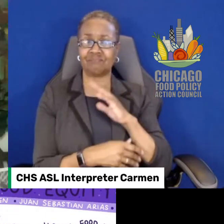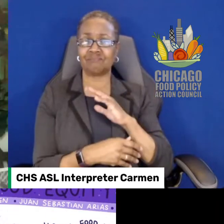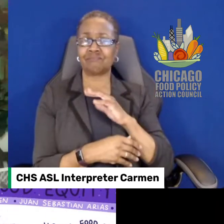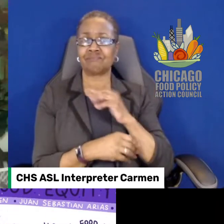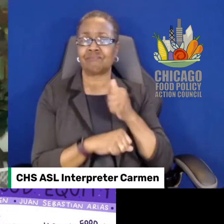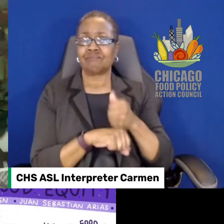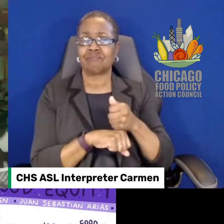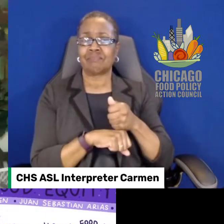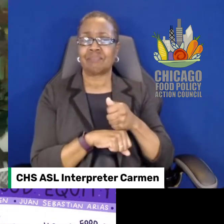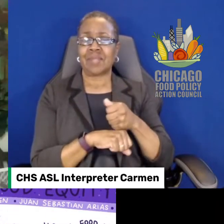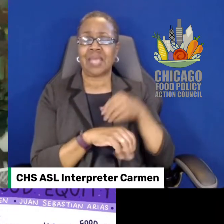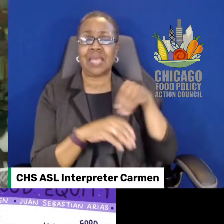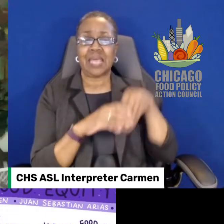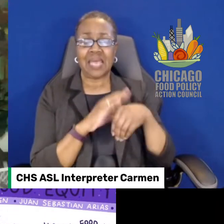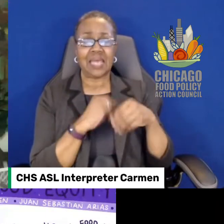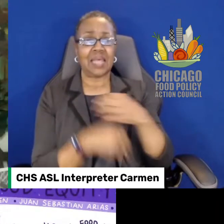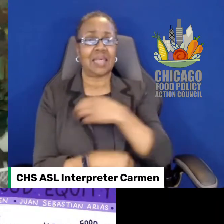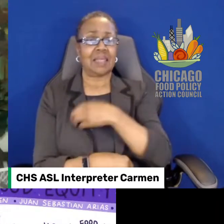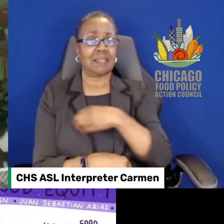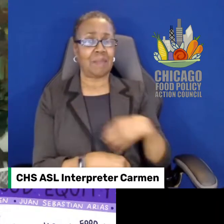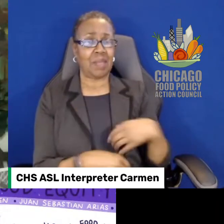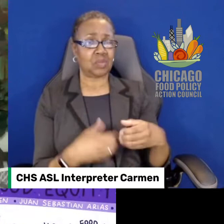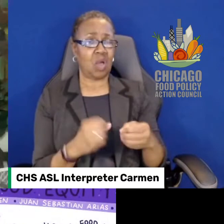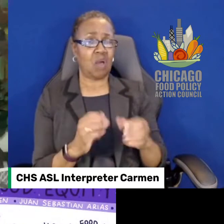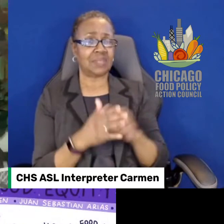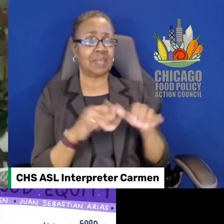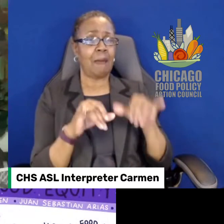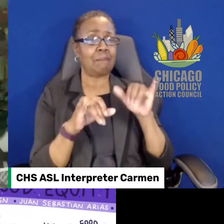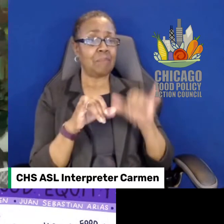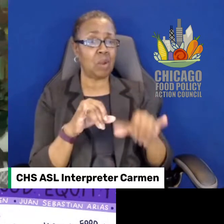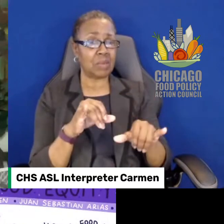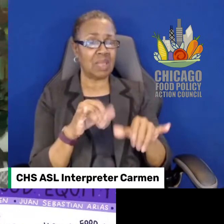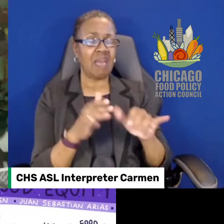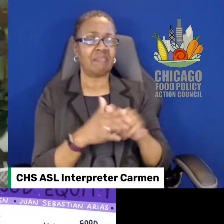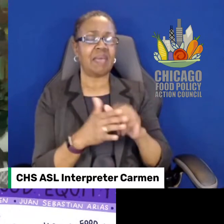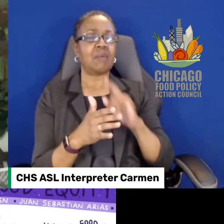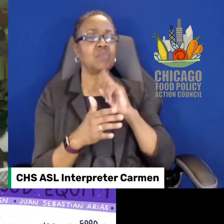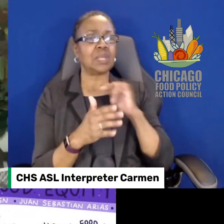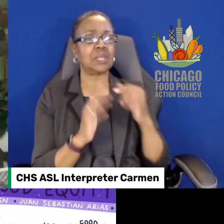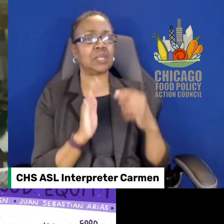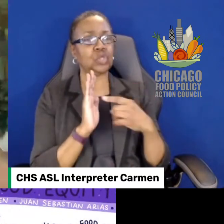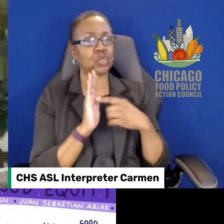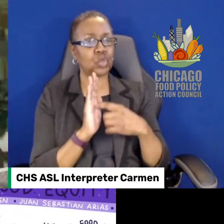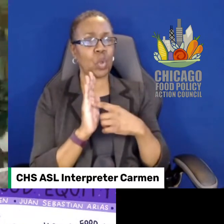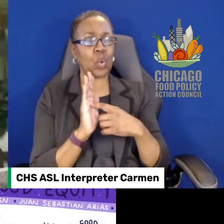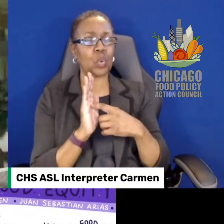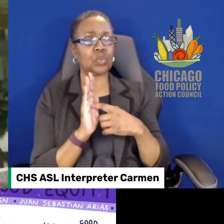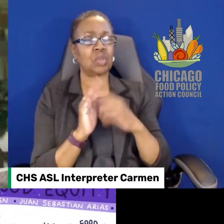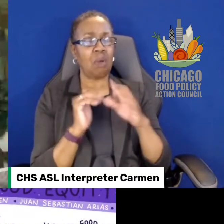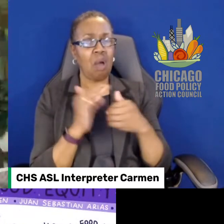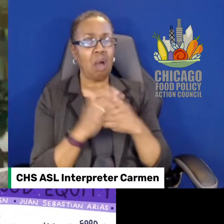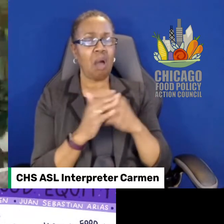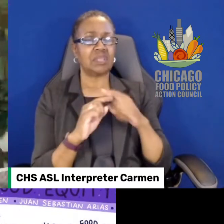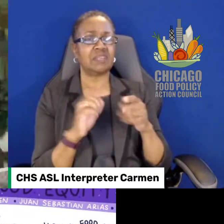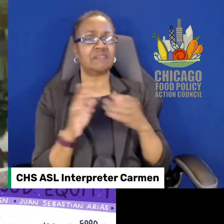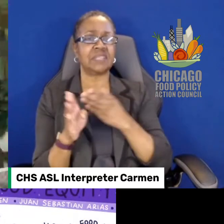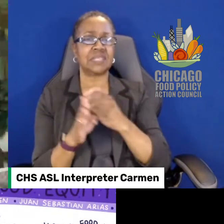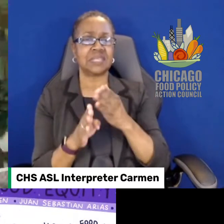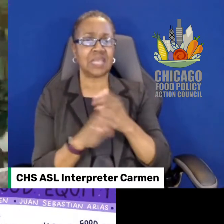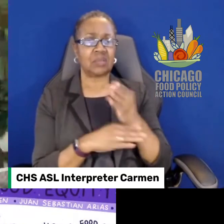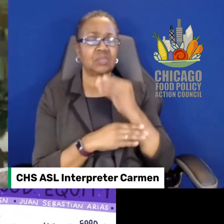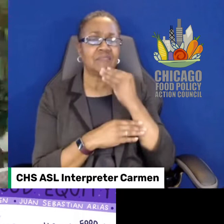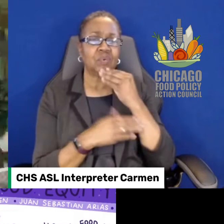mayor's office as a permanent fixture that is very much reflective of all the sectors of food, to be able to